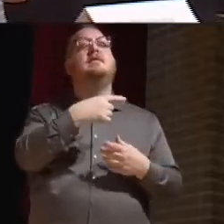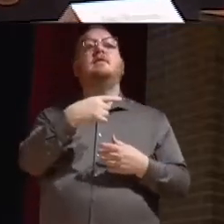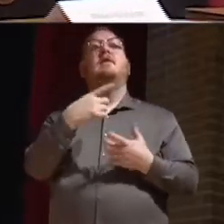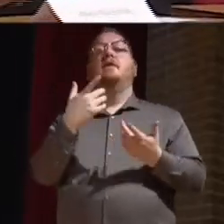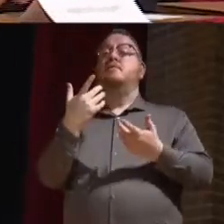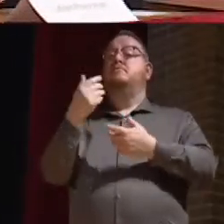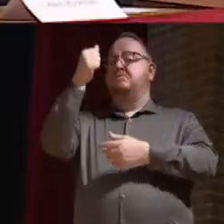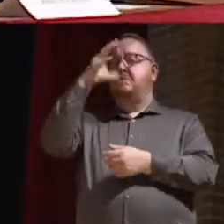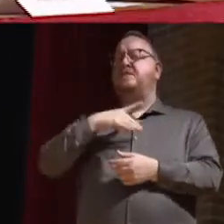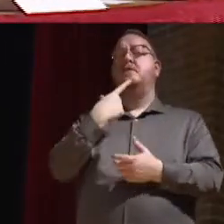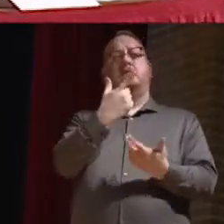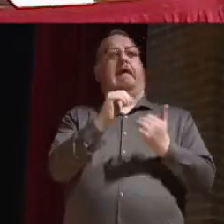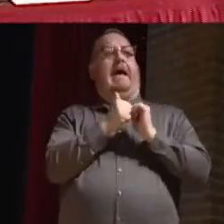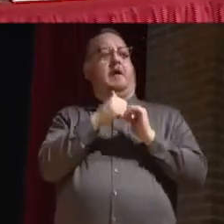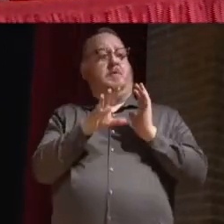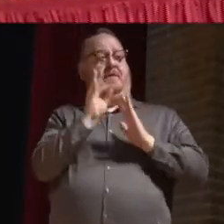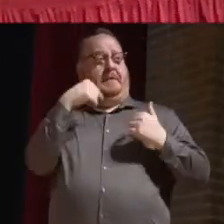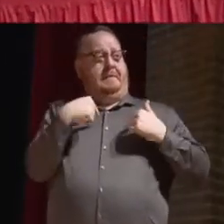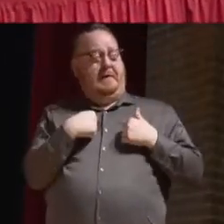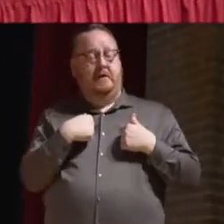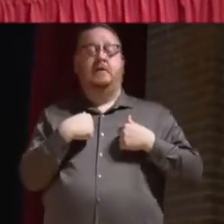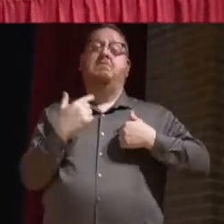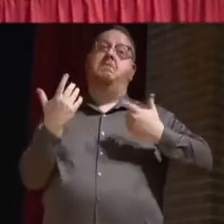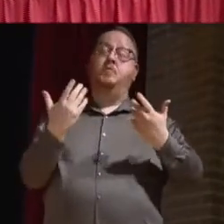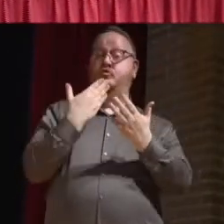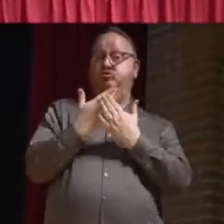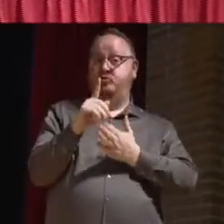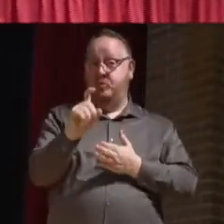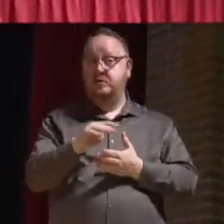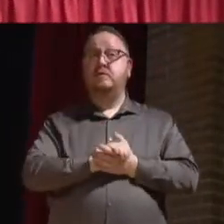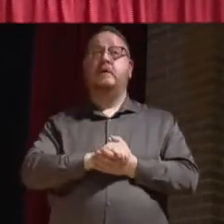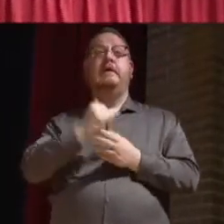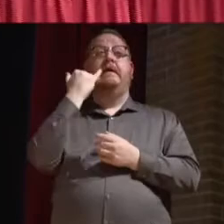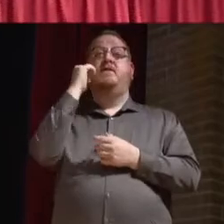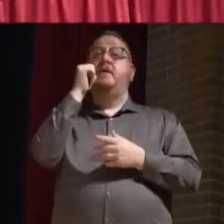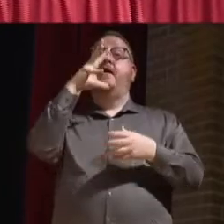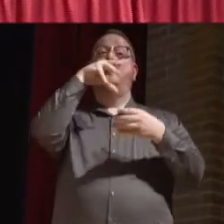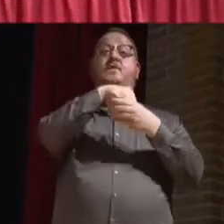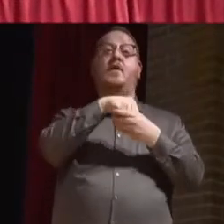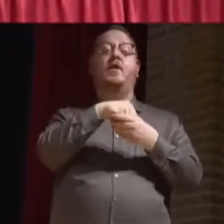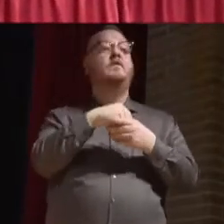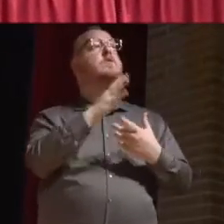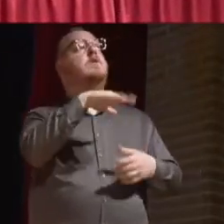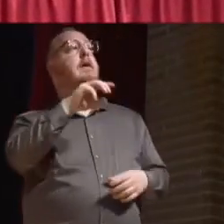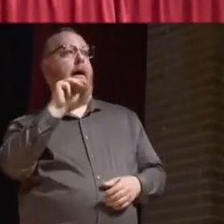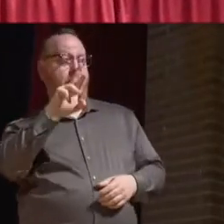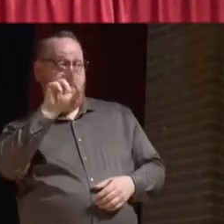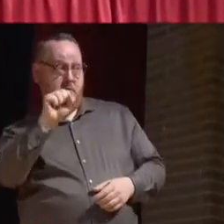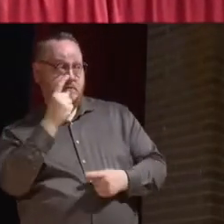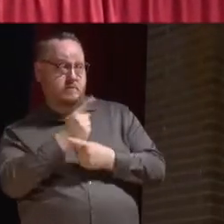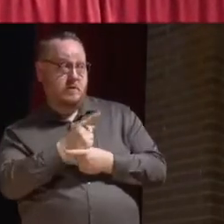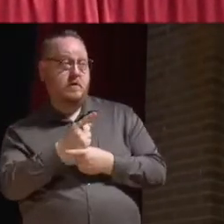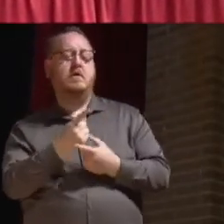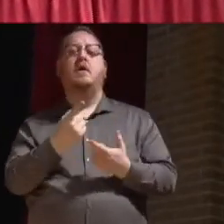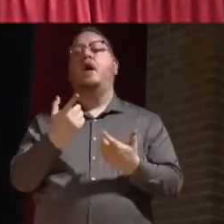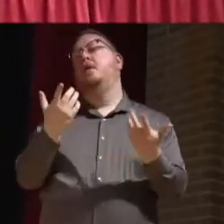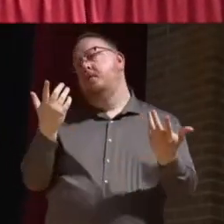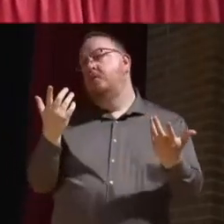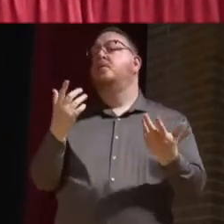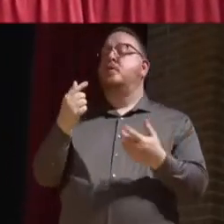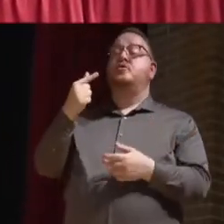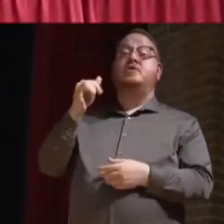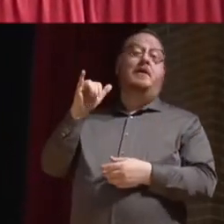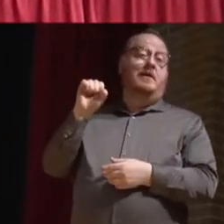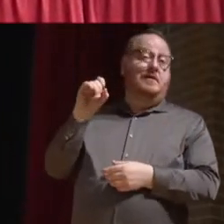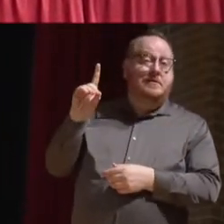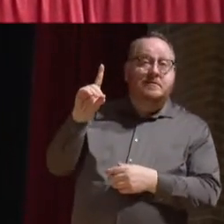about me? Unless you were plugged into like one of MRS or the GISD,